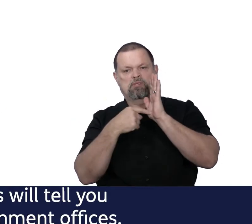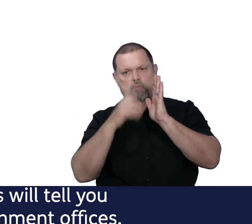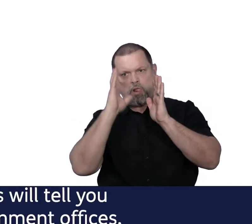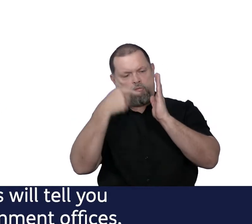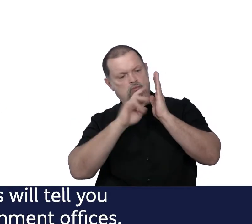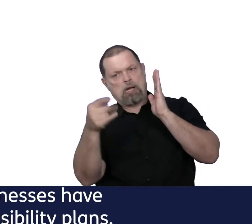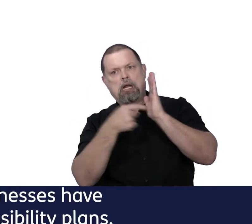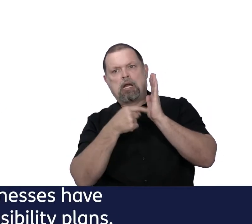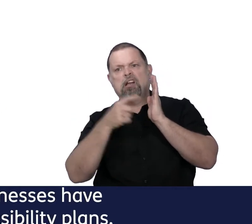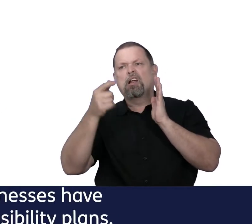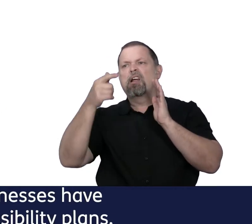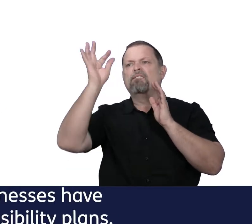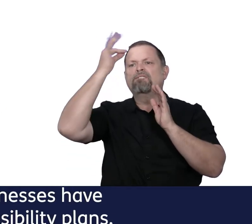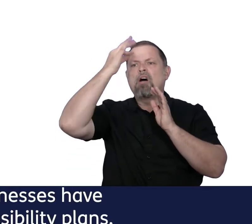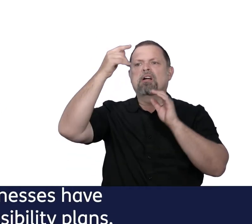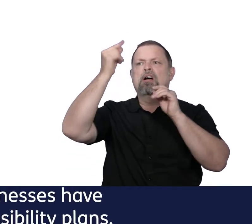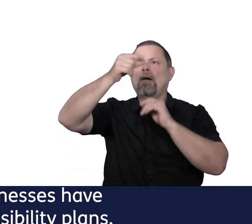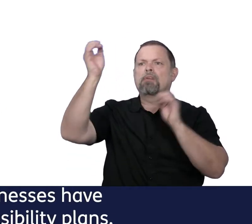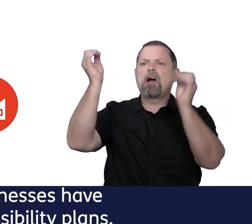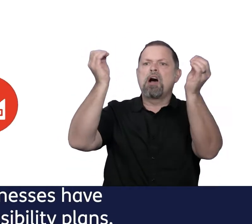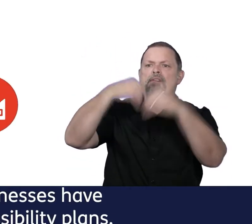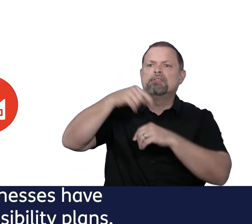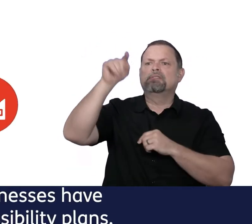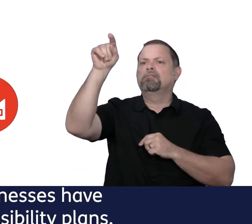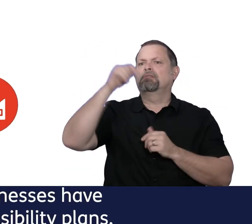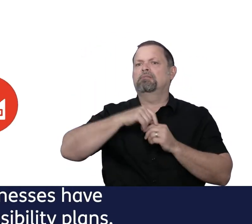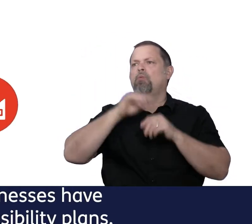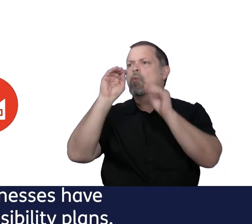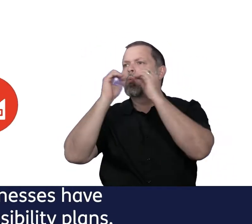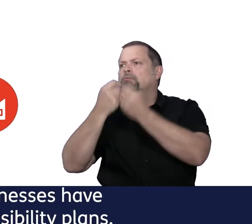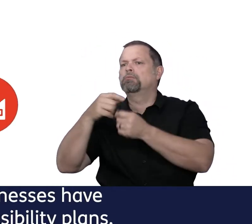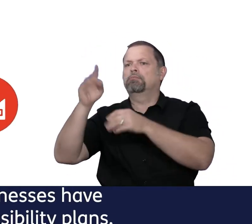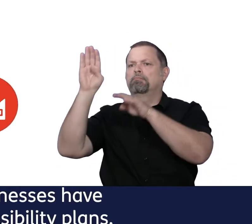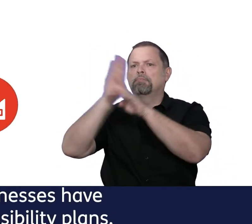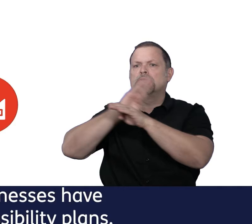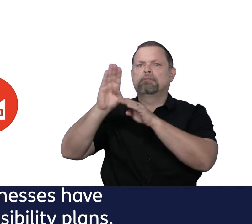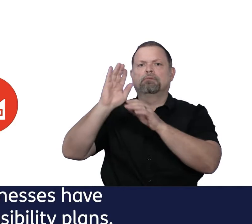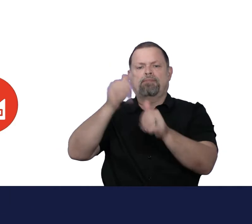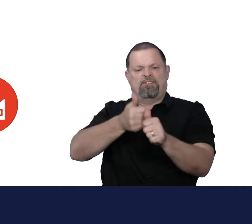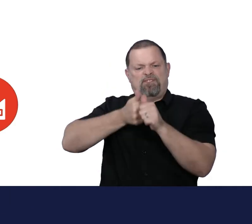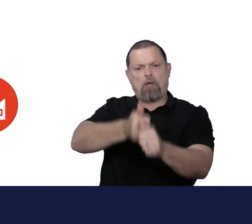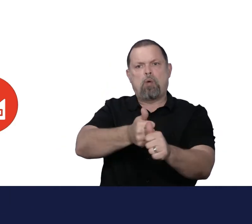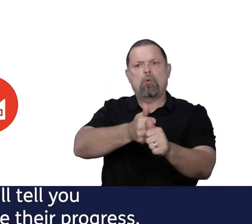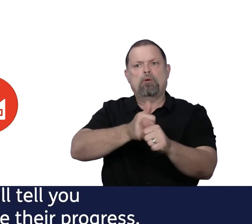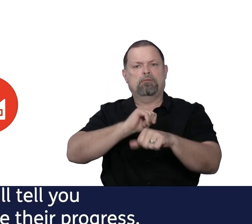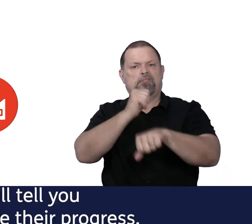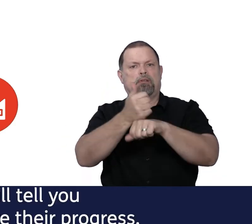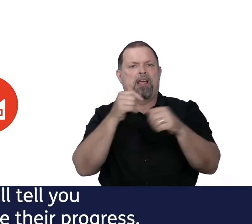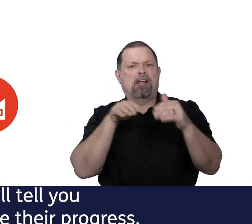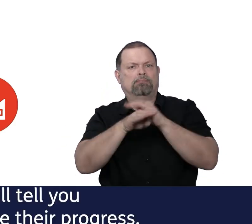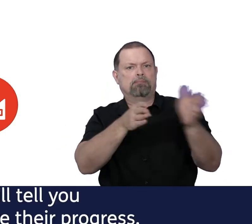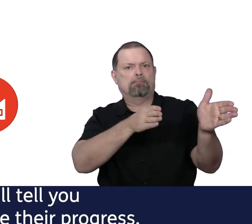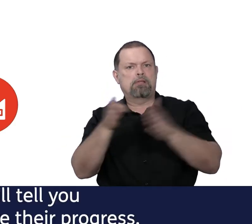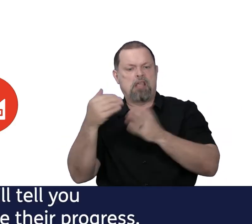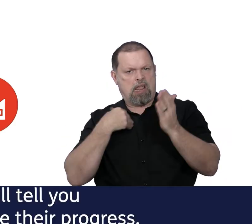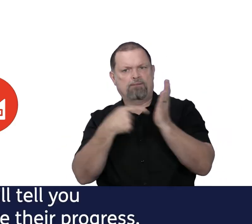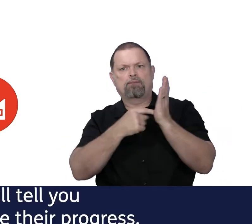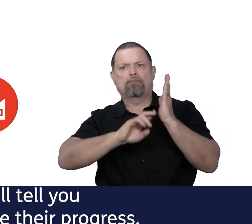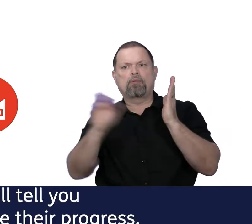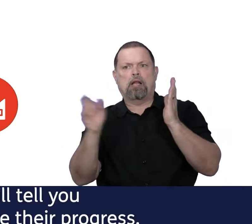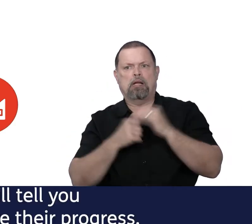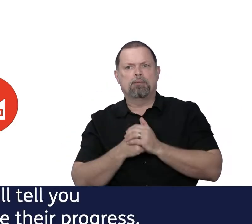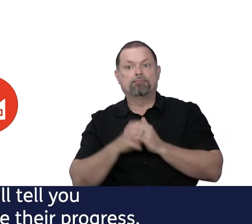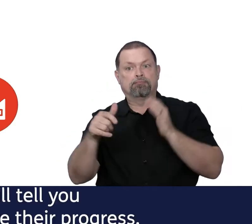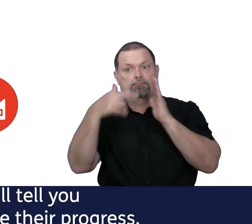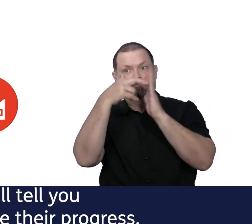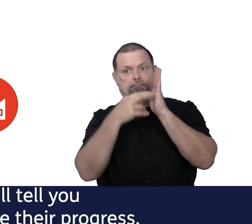government offices, organizations, and businesses have to follow to make accessibility plans. These regulations will tell you when they